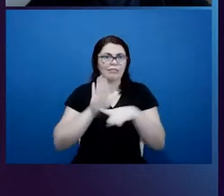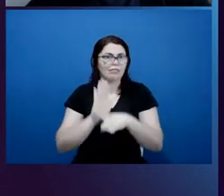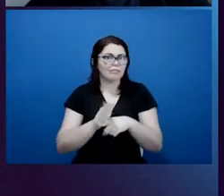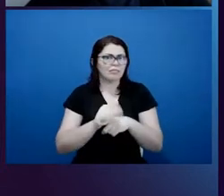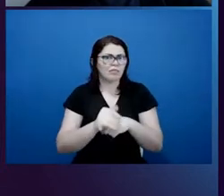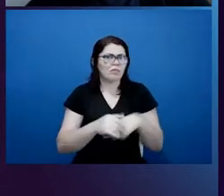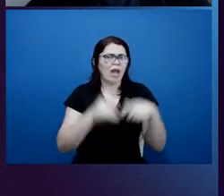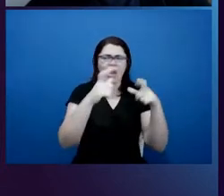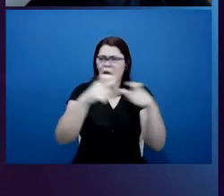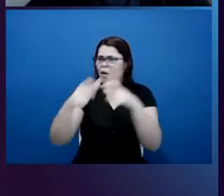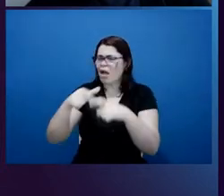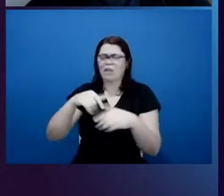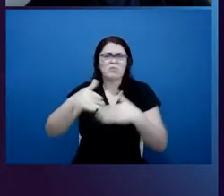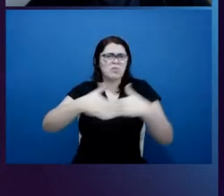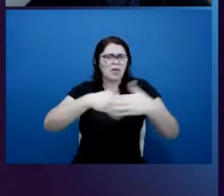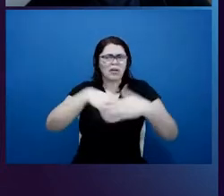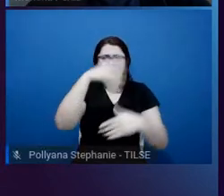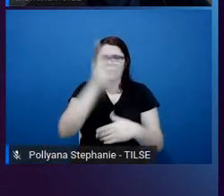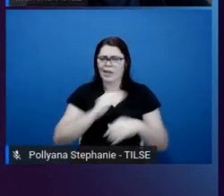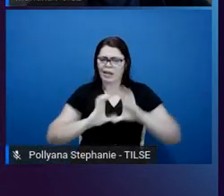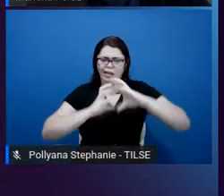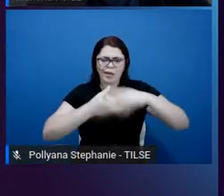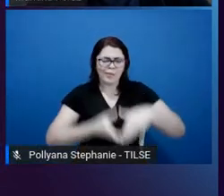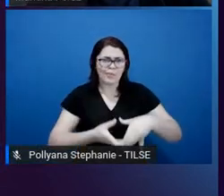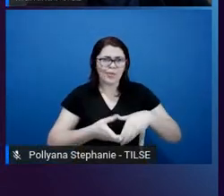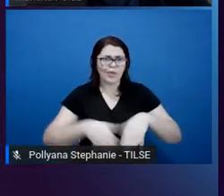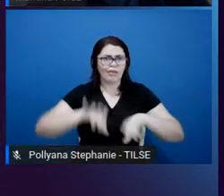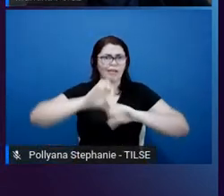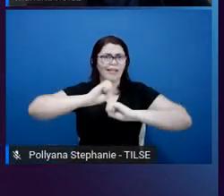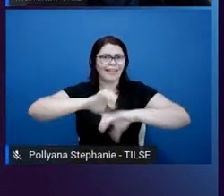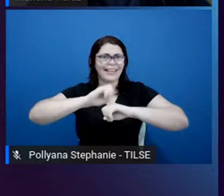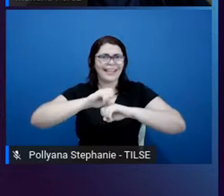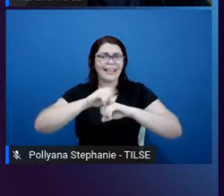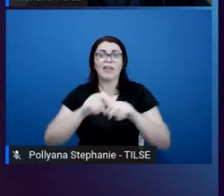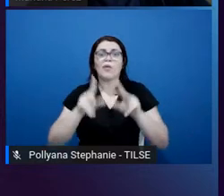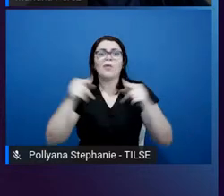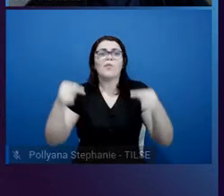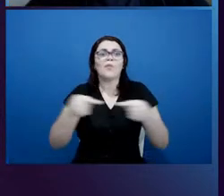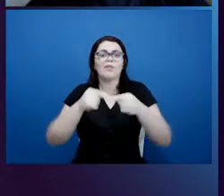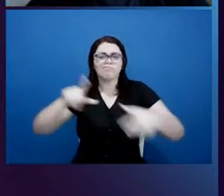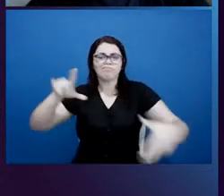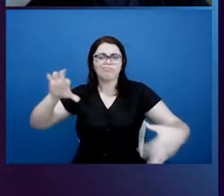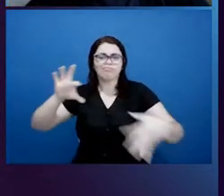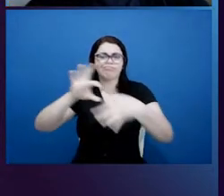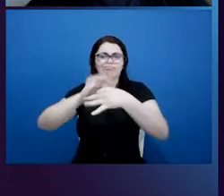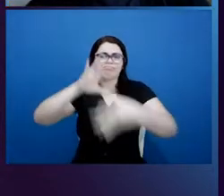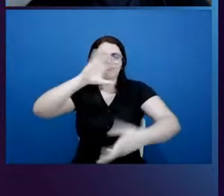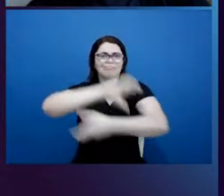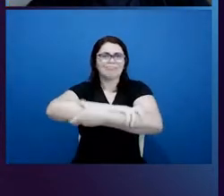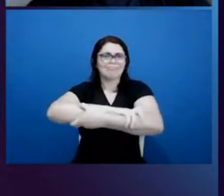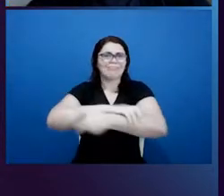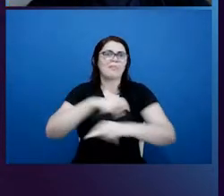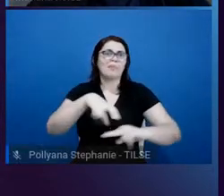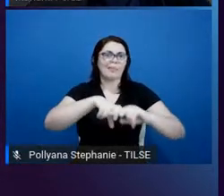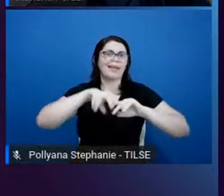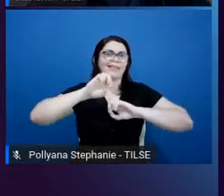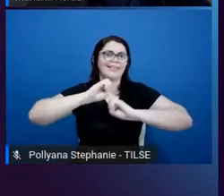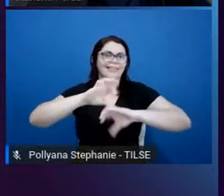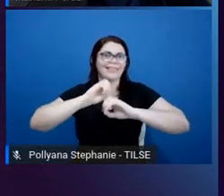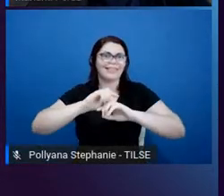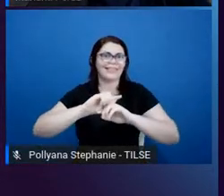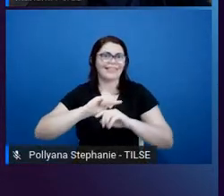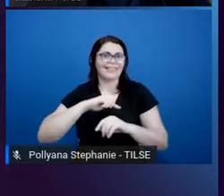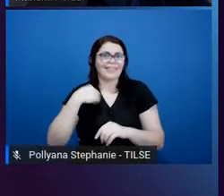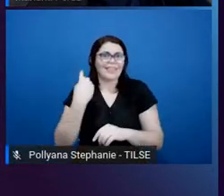are in Brazil or in the world, education unites us. And it is through education that we all have been